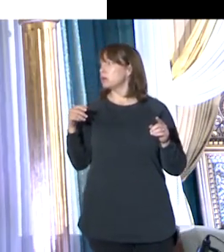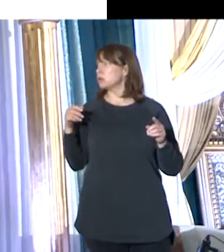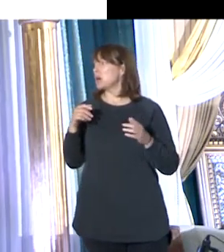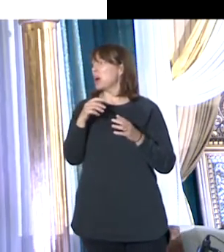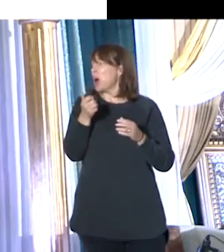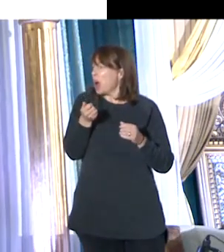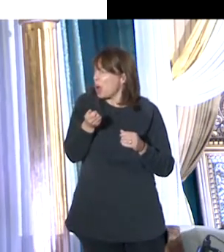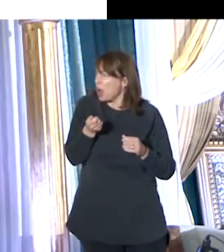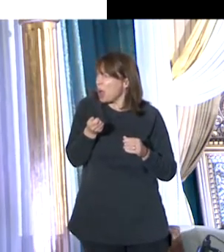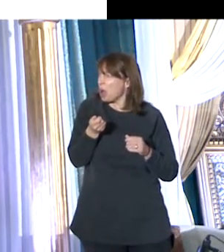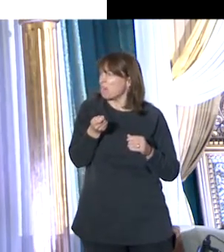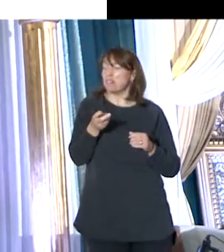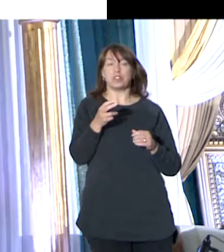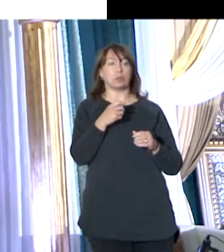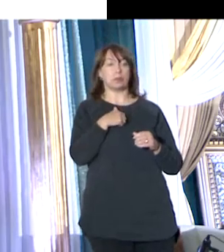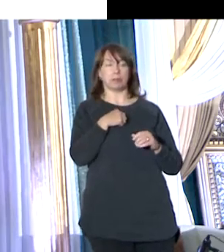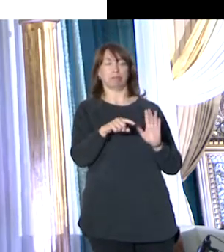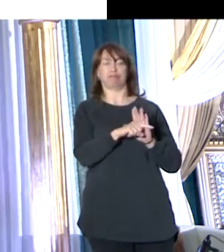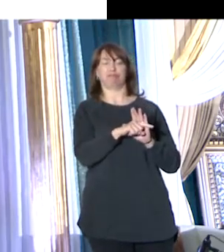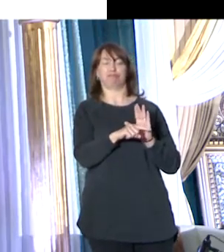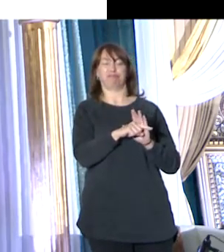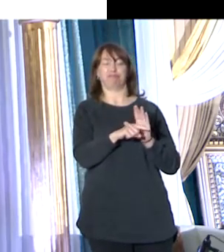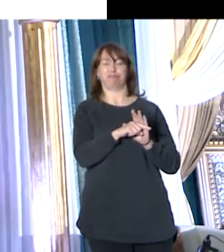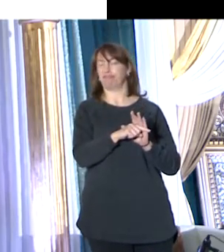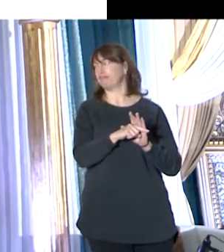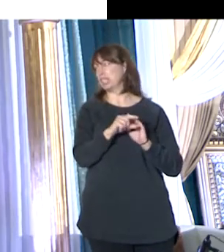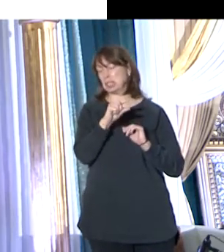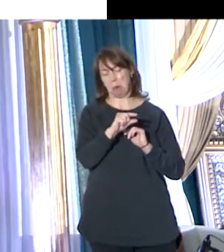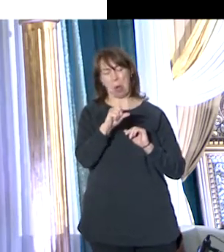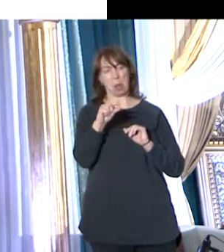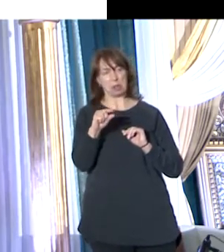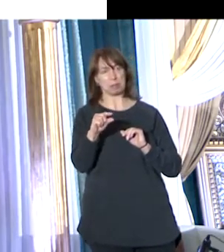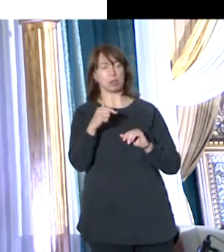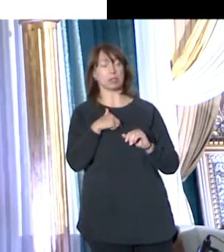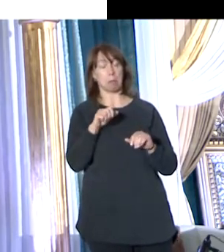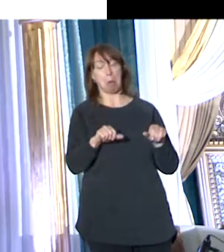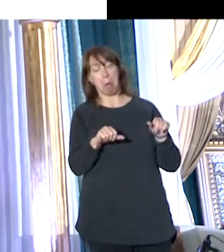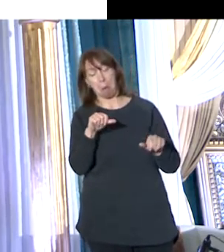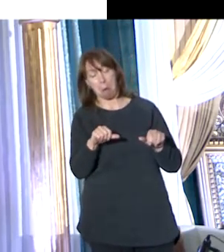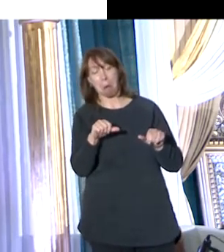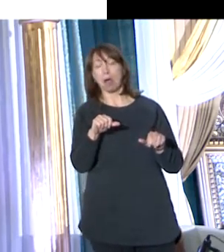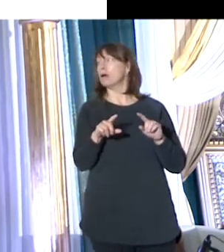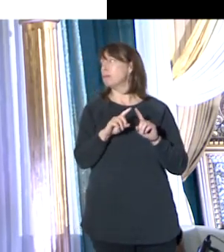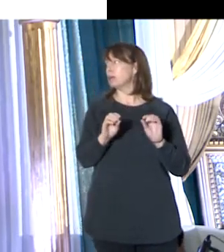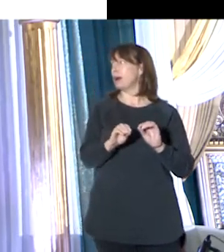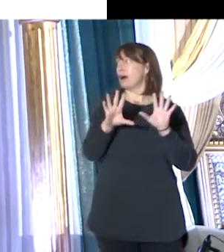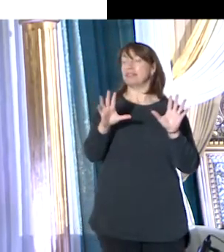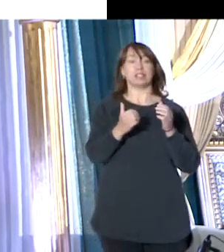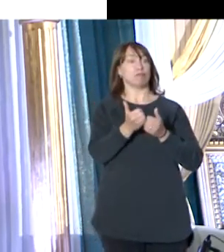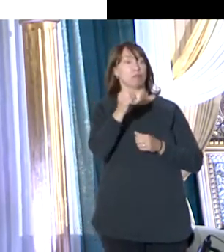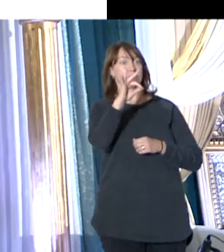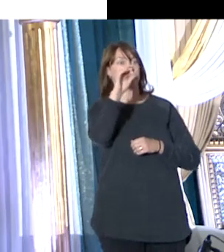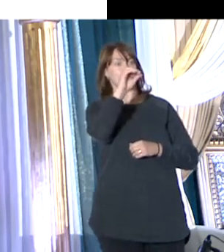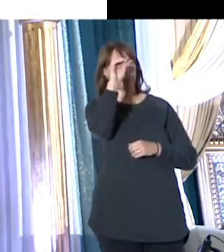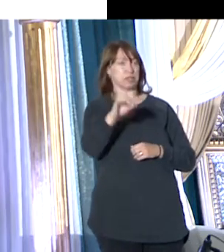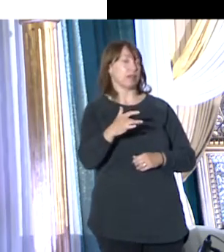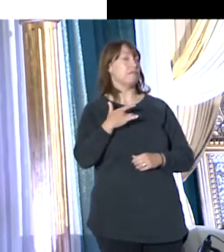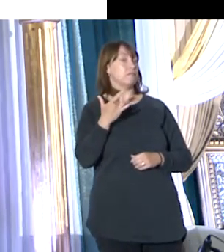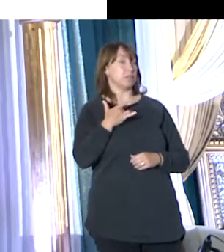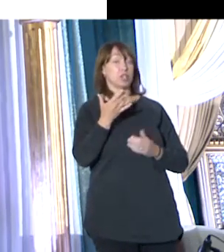see. But clearly, this suggests that there's a lot of hope and expectation about how things will go from here on out. And it